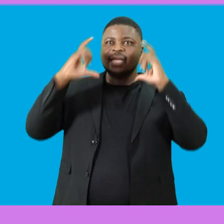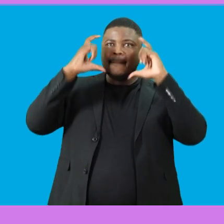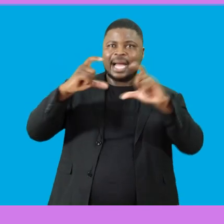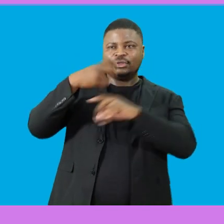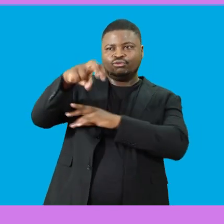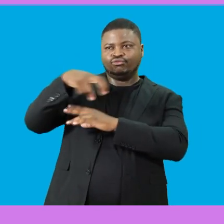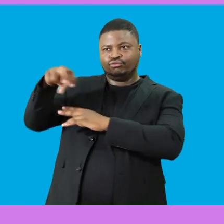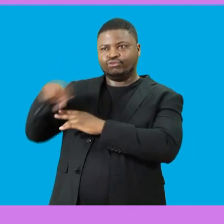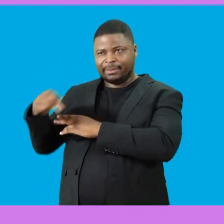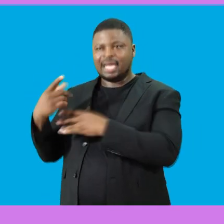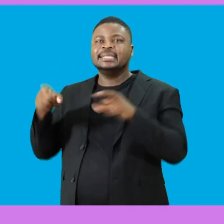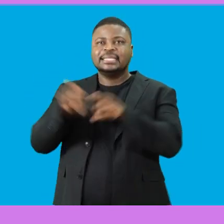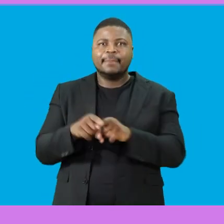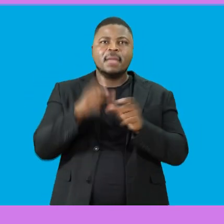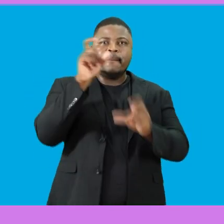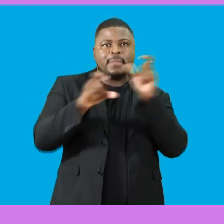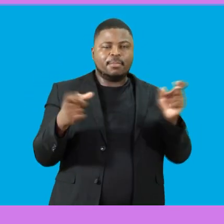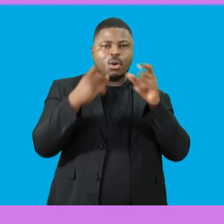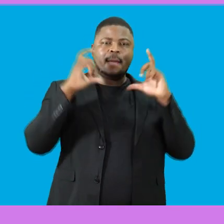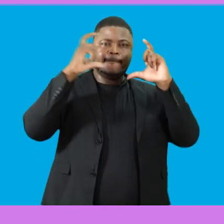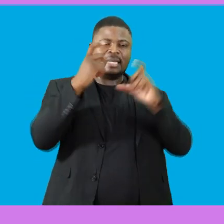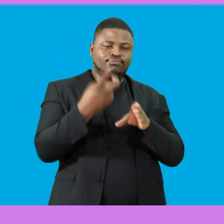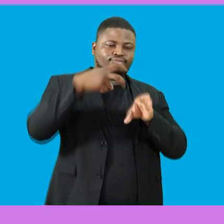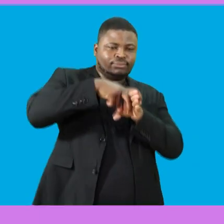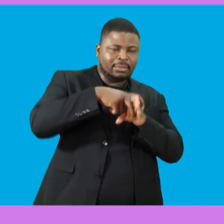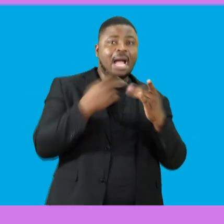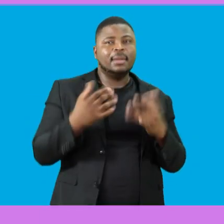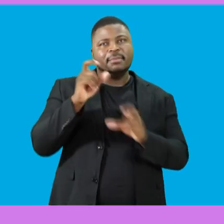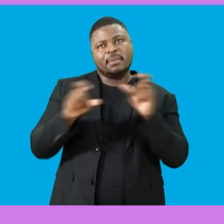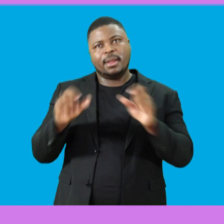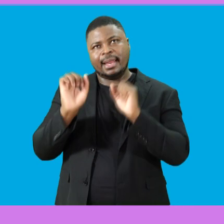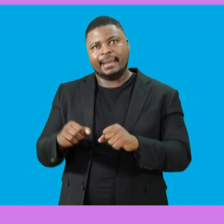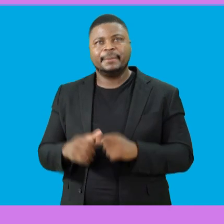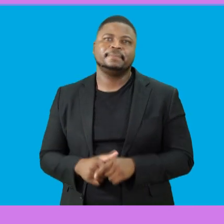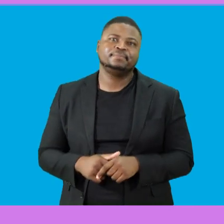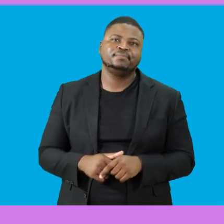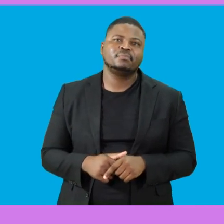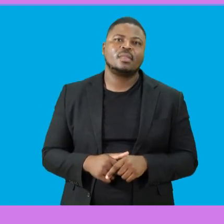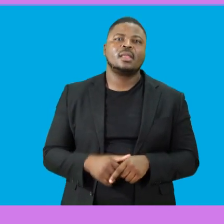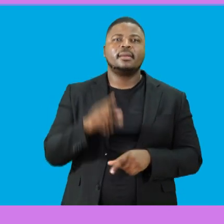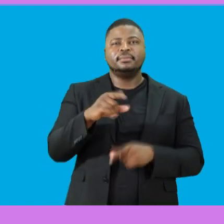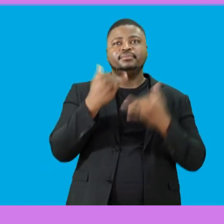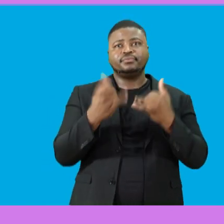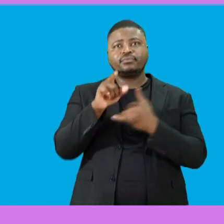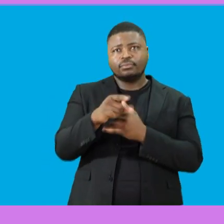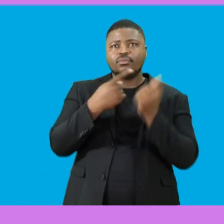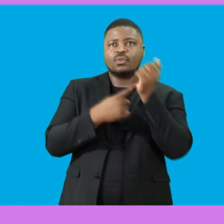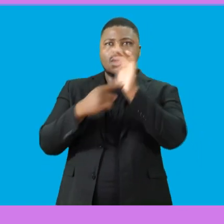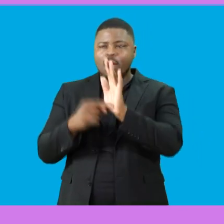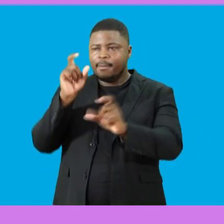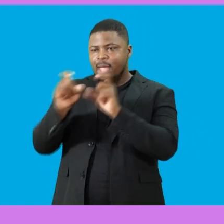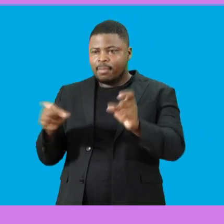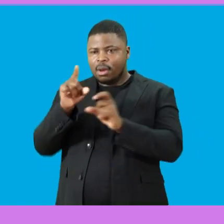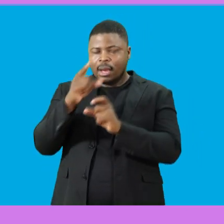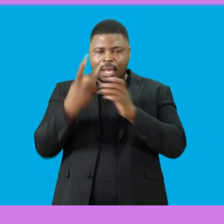the number of people that were in the bus. The graph given below, the graph given alongside indicates the number of people